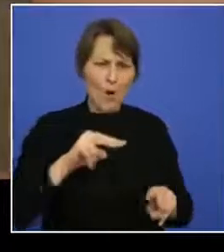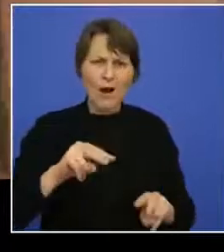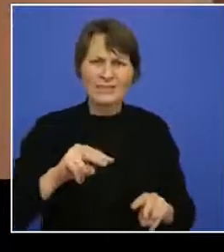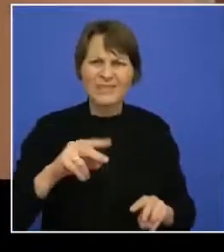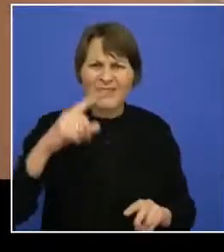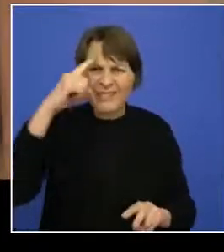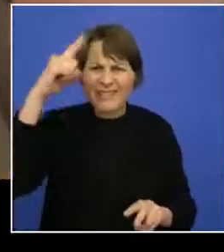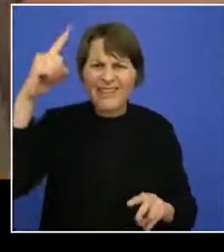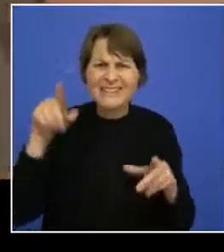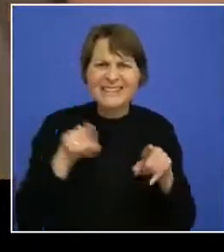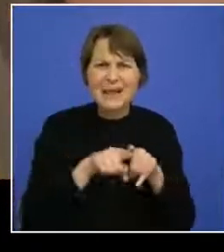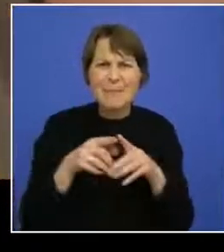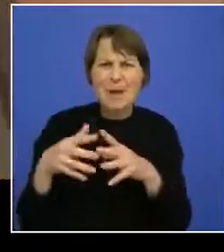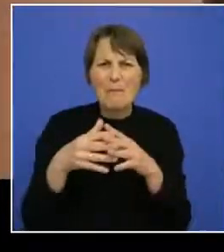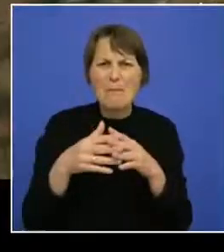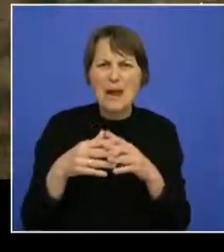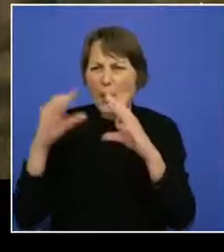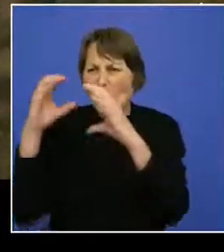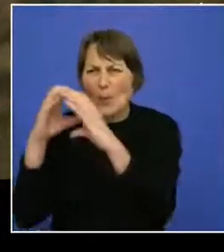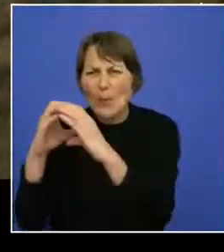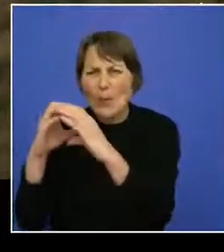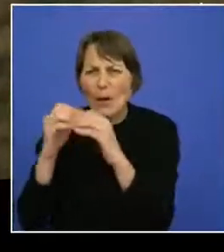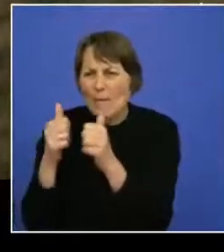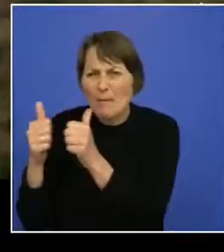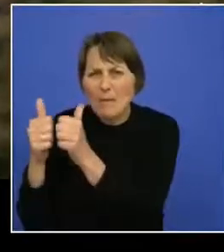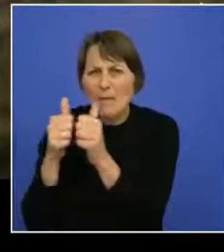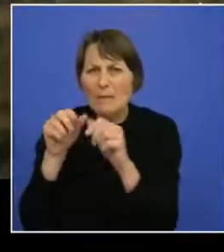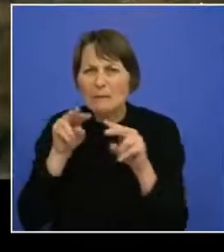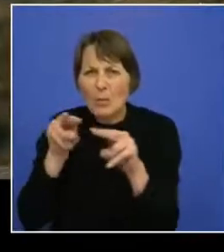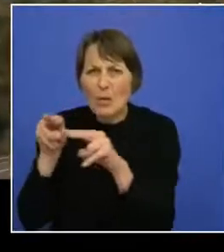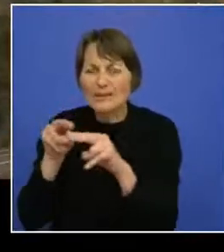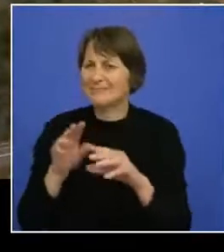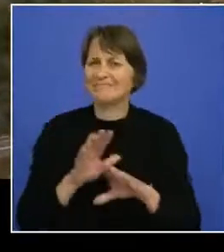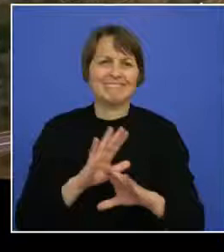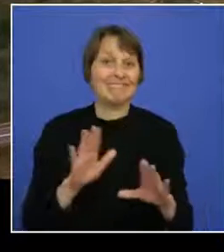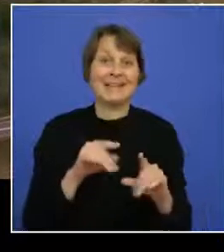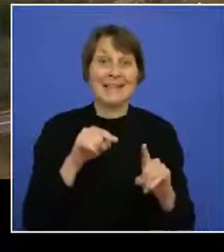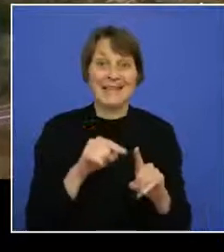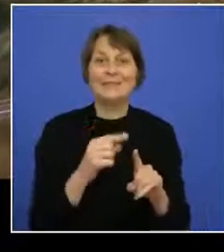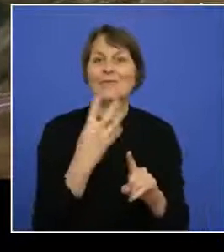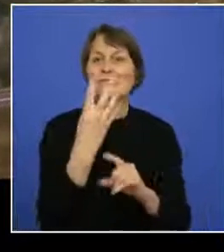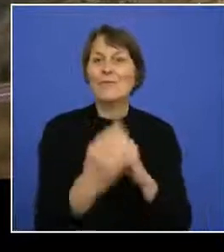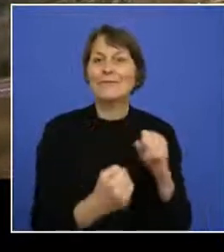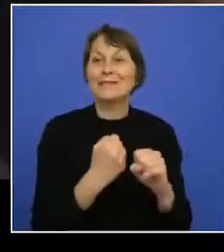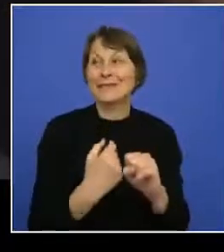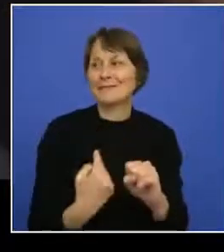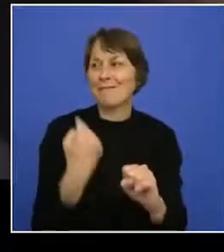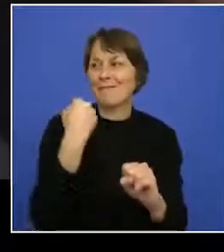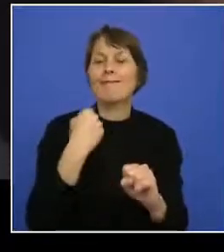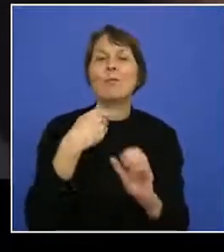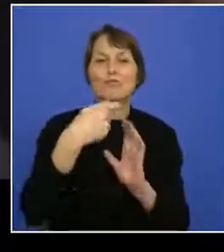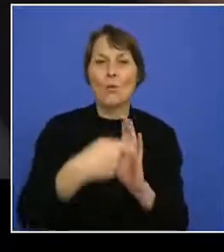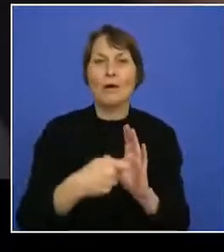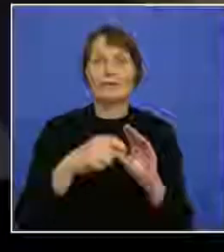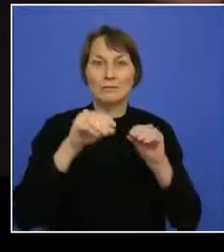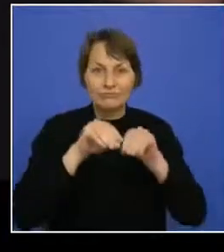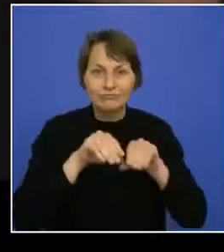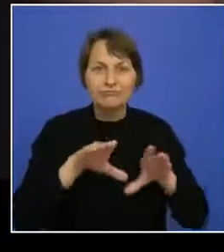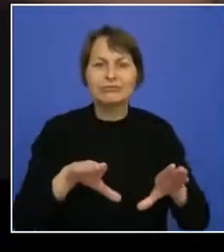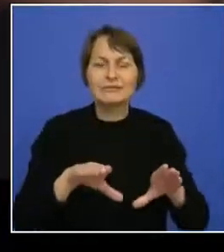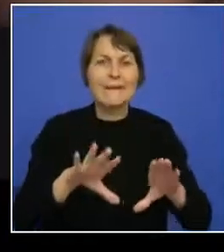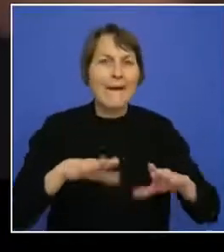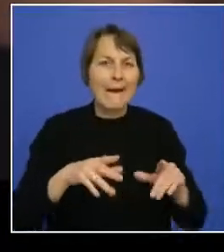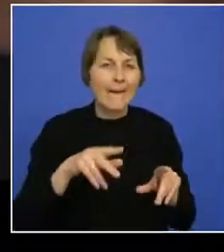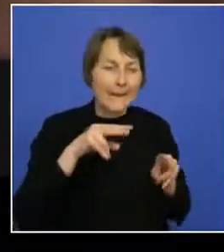impossible. We started on Trail Guard about 4 years ago. It's a sensor put out in the field that can detect poachers and stop